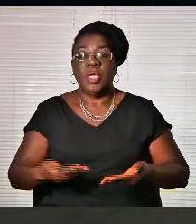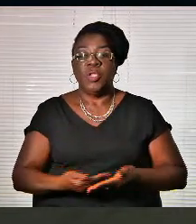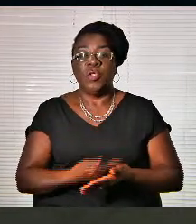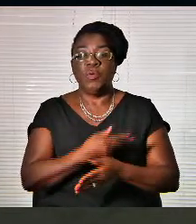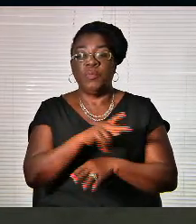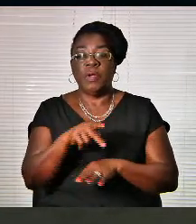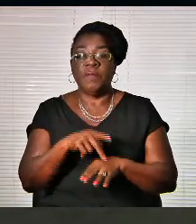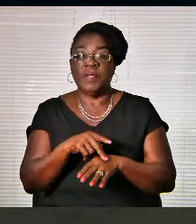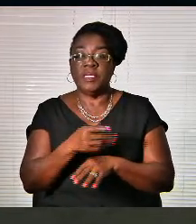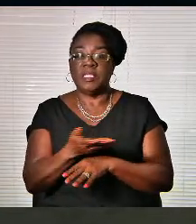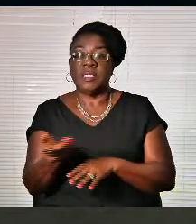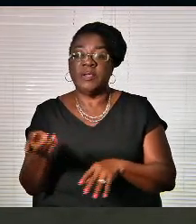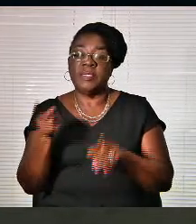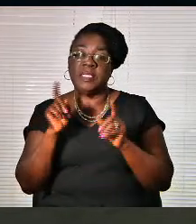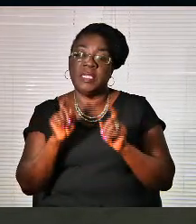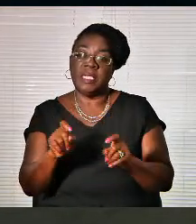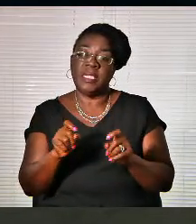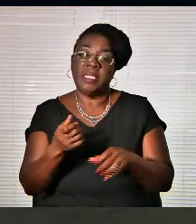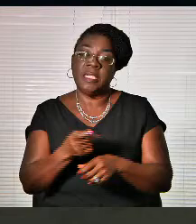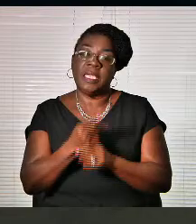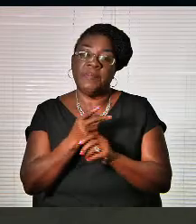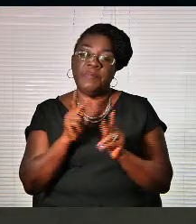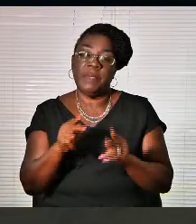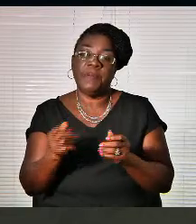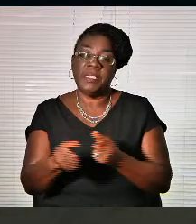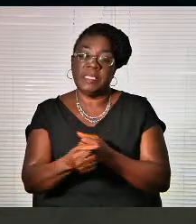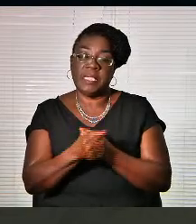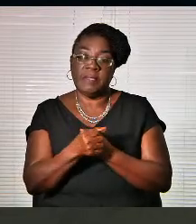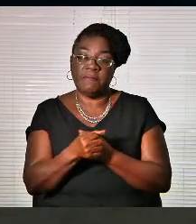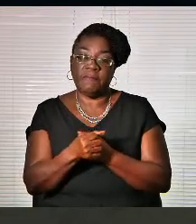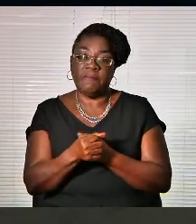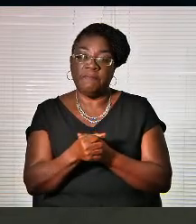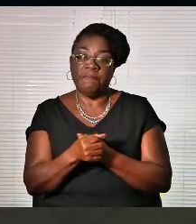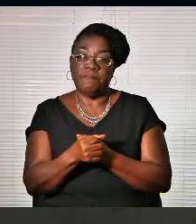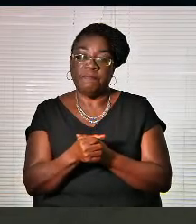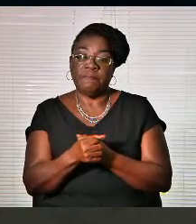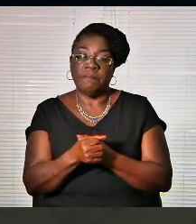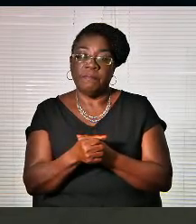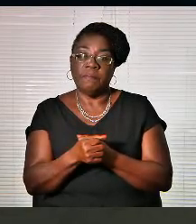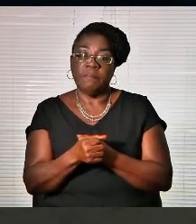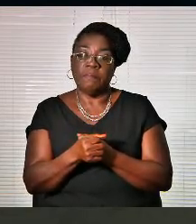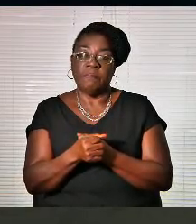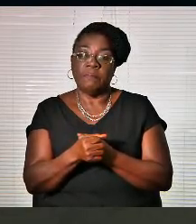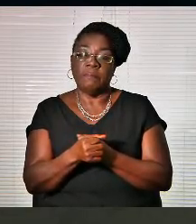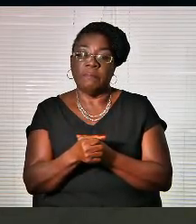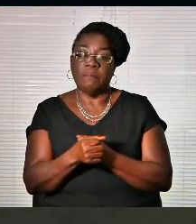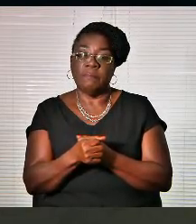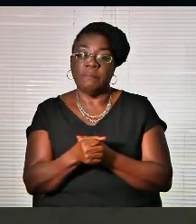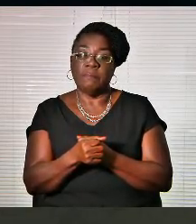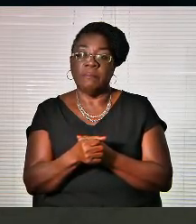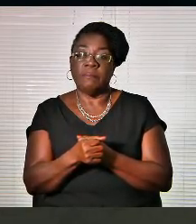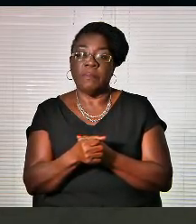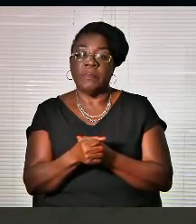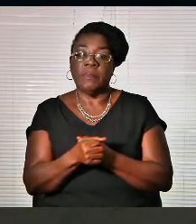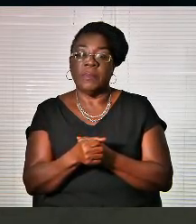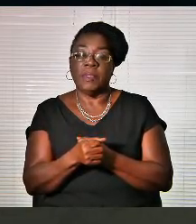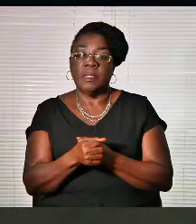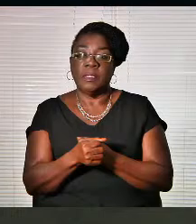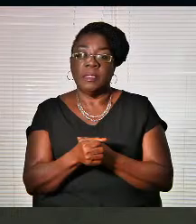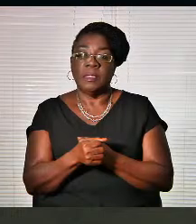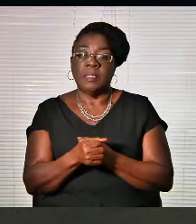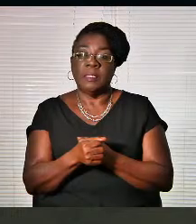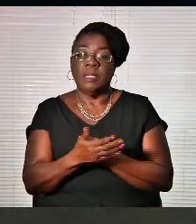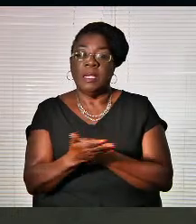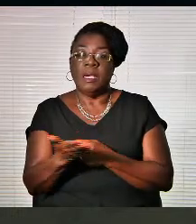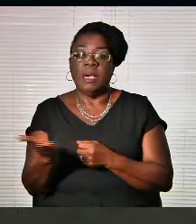need not only to keep the citizenry safe, but also our leaders that we are relying on to guide us through this pandemic. So my first question would be, are